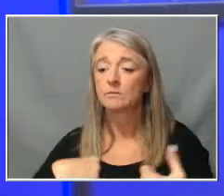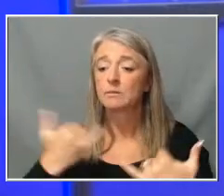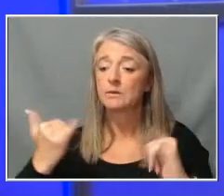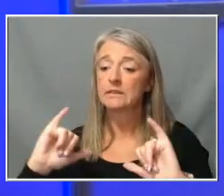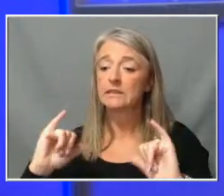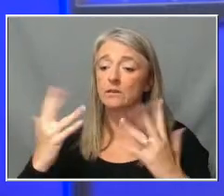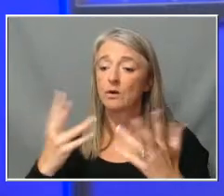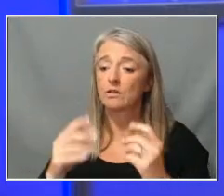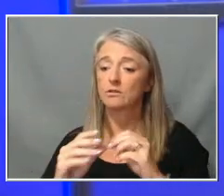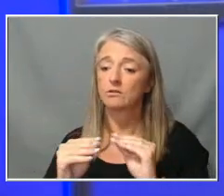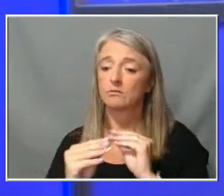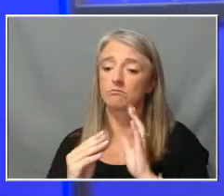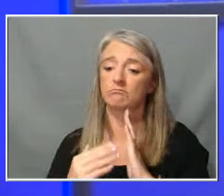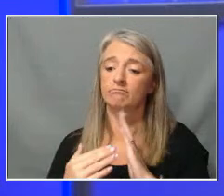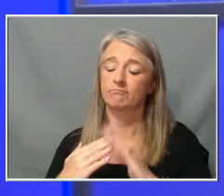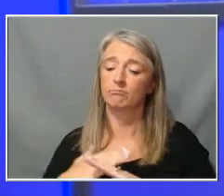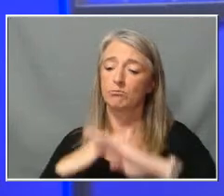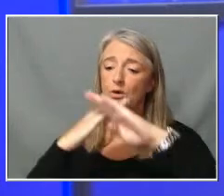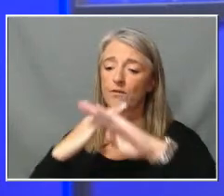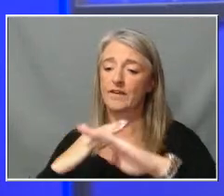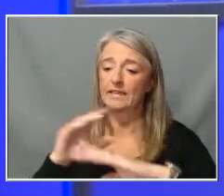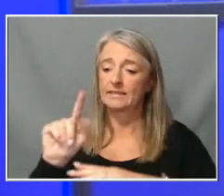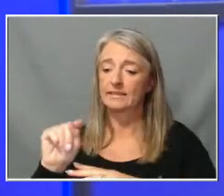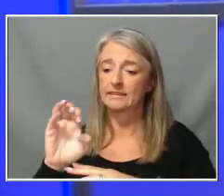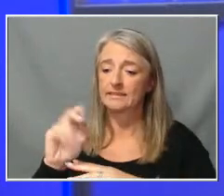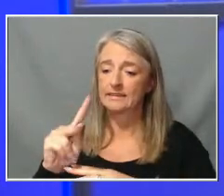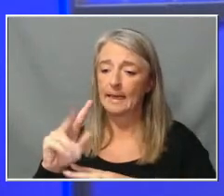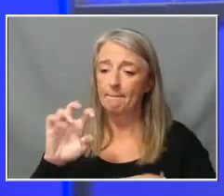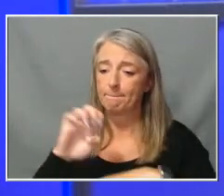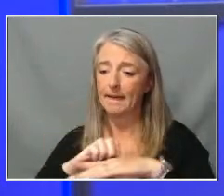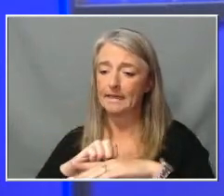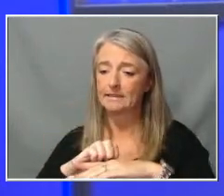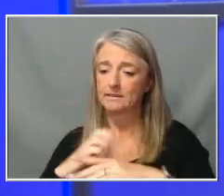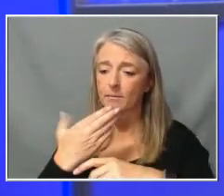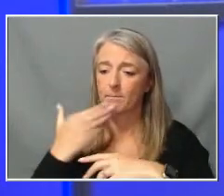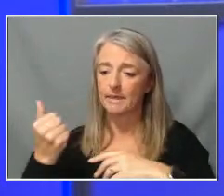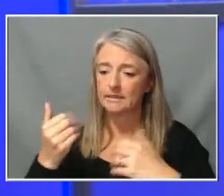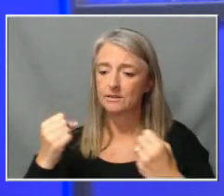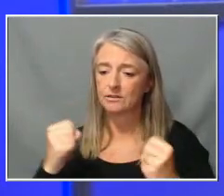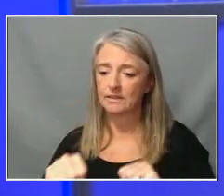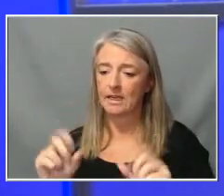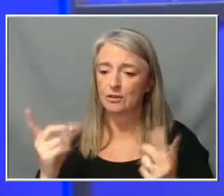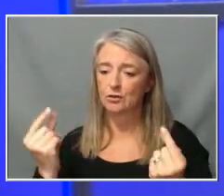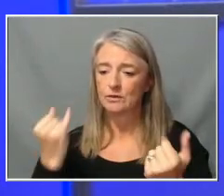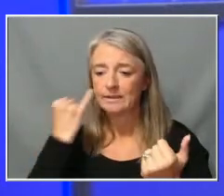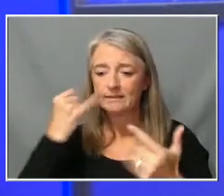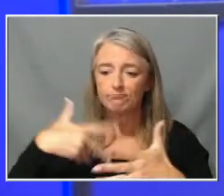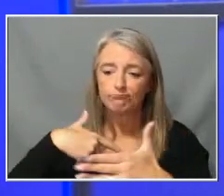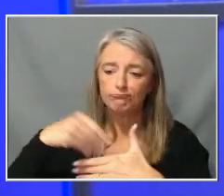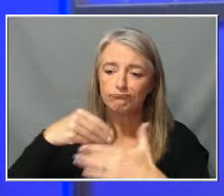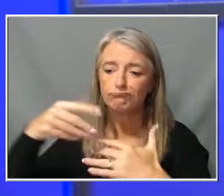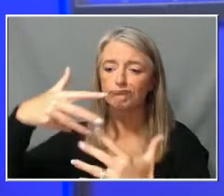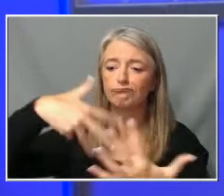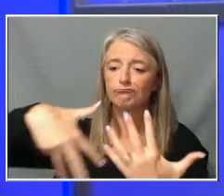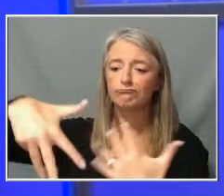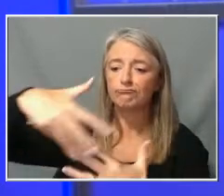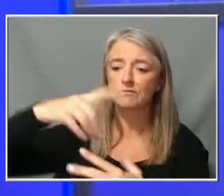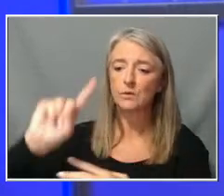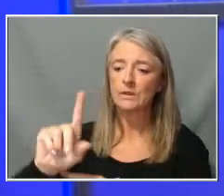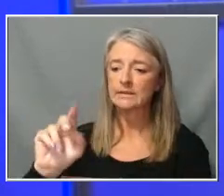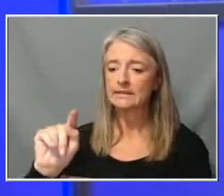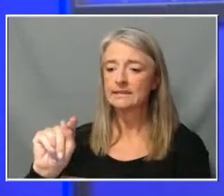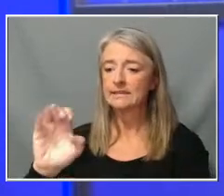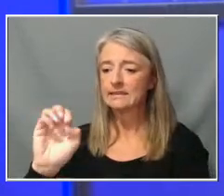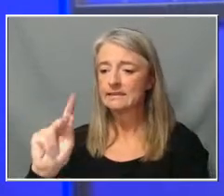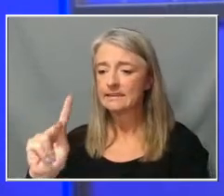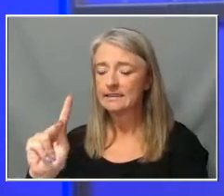promote prevention of tick bites and understanding that. And the best thing that you can do if you're going to be out in those areas where ticks may be,